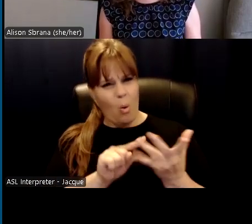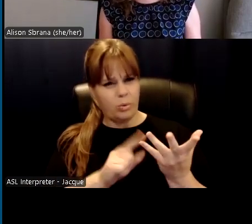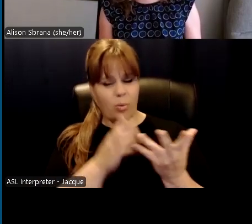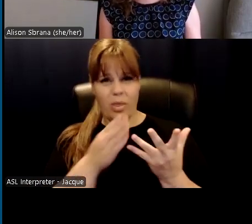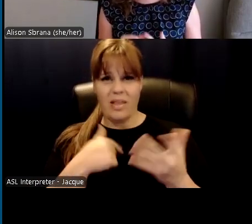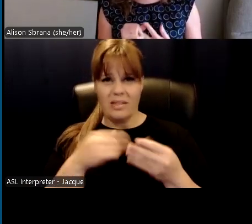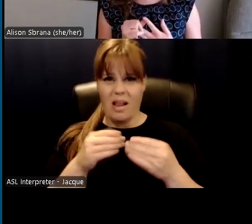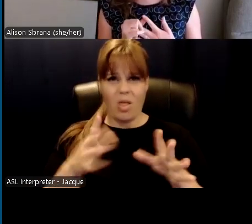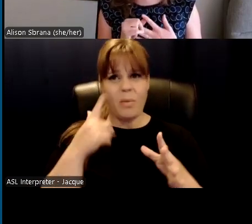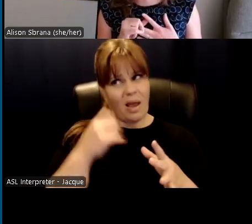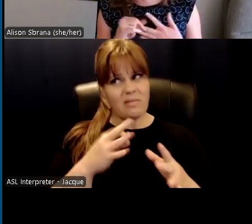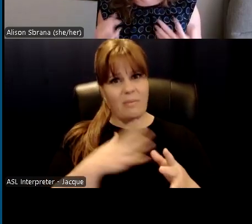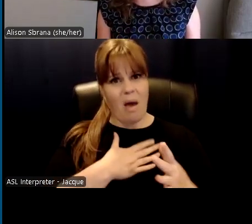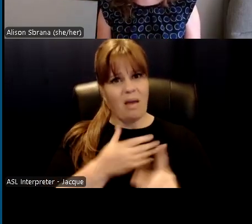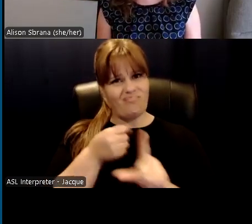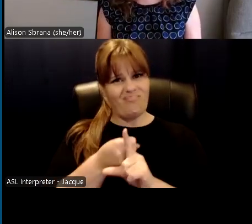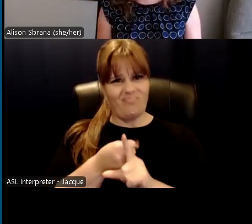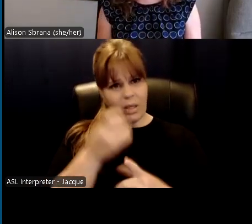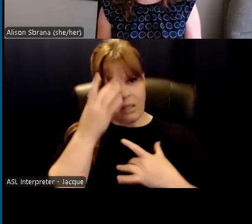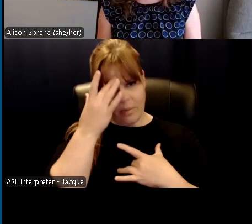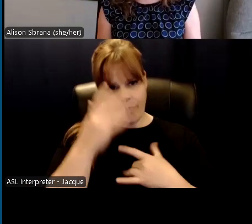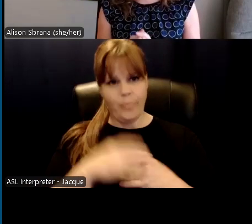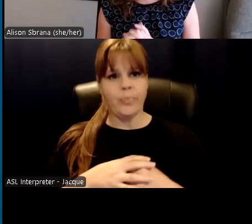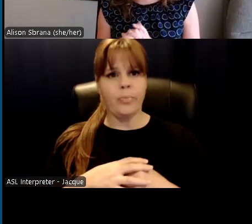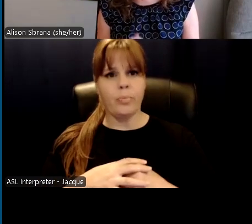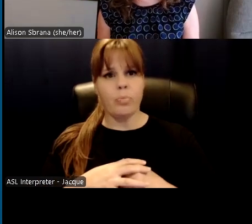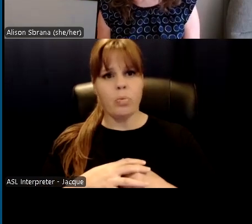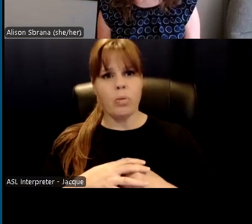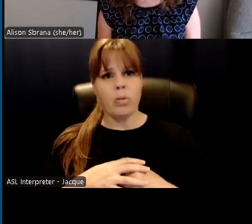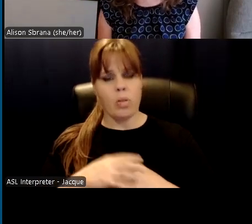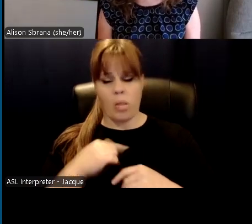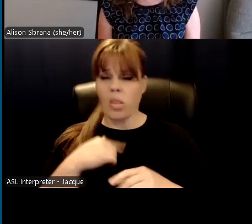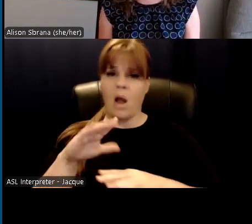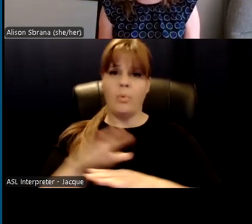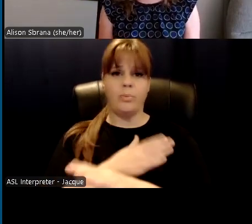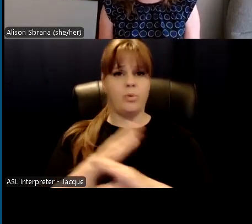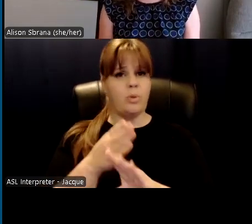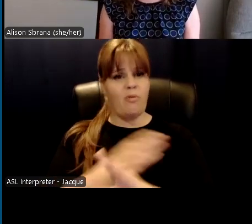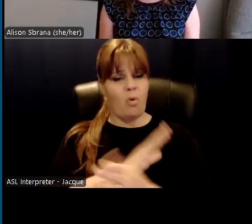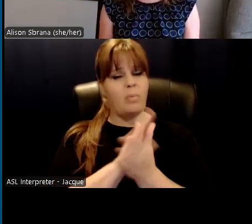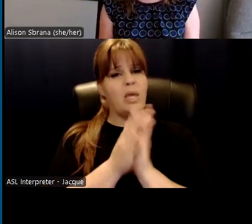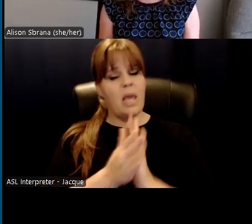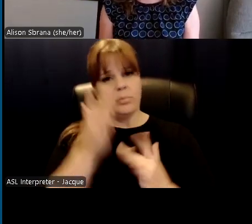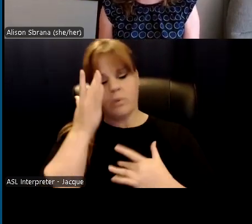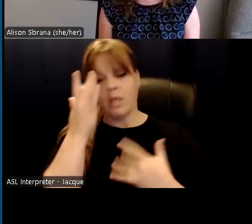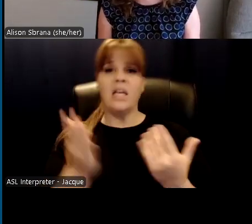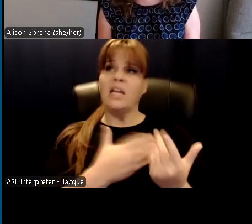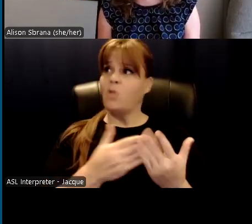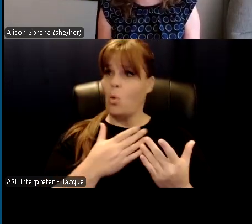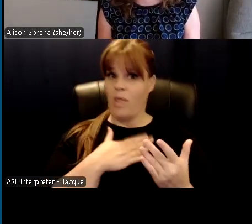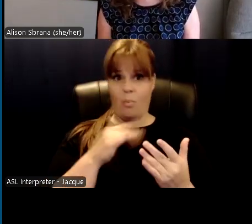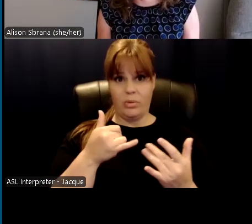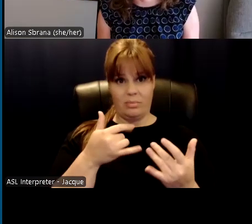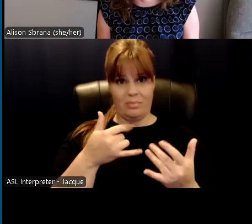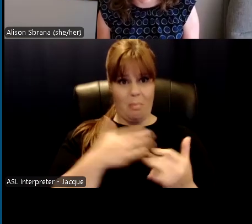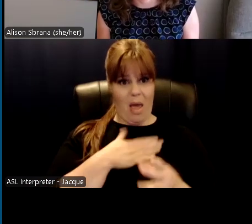my illness. I was a musician before I got sick, and even though that was also my career,